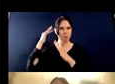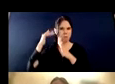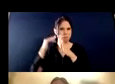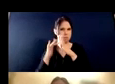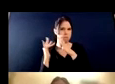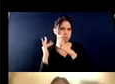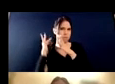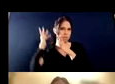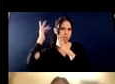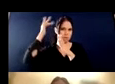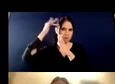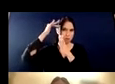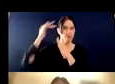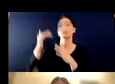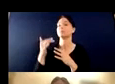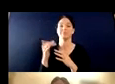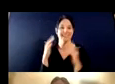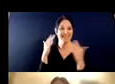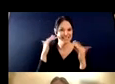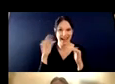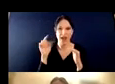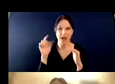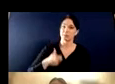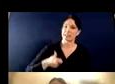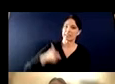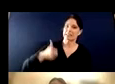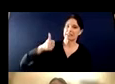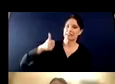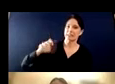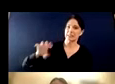be able to hear it compared to bone conduction.